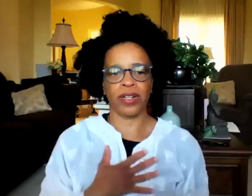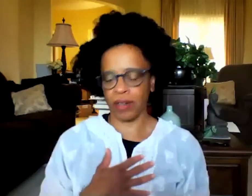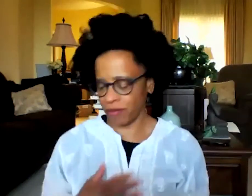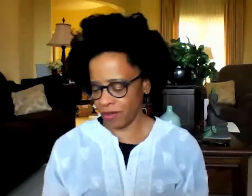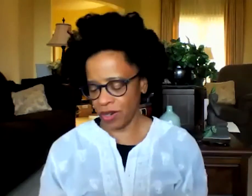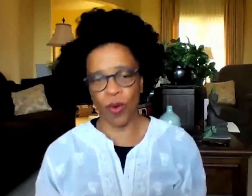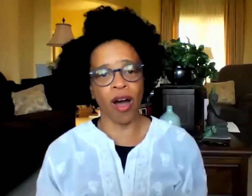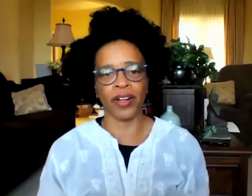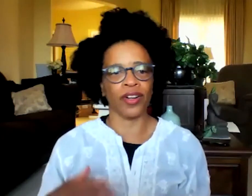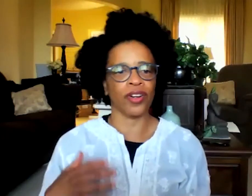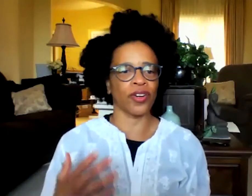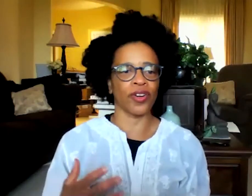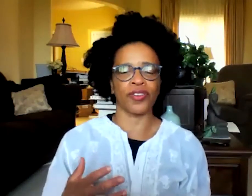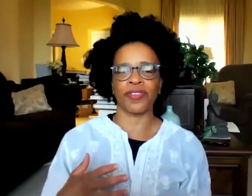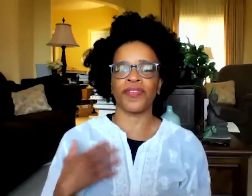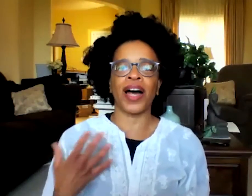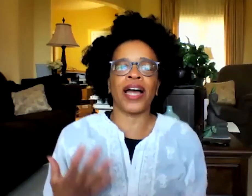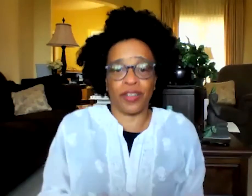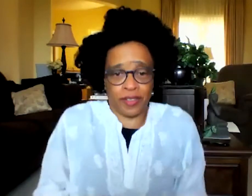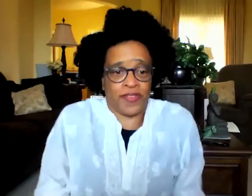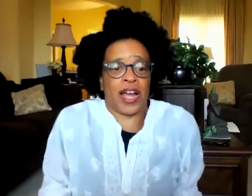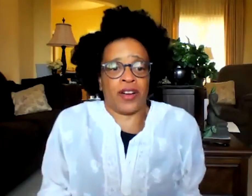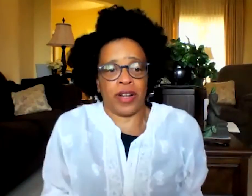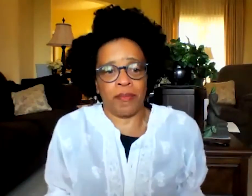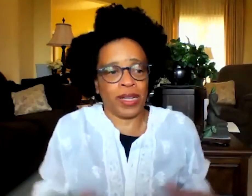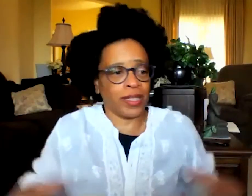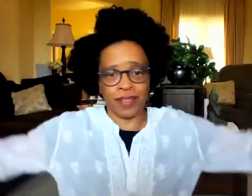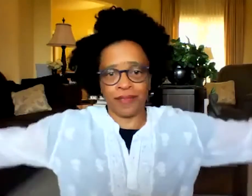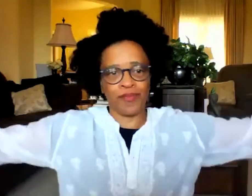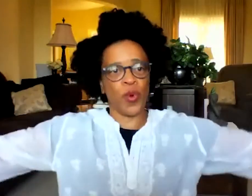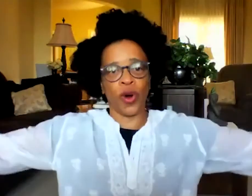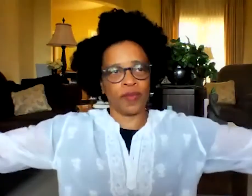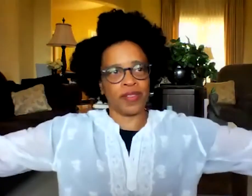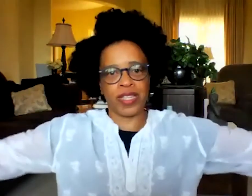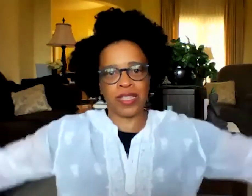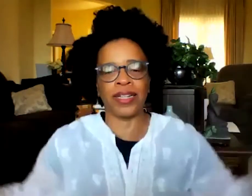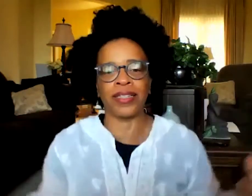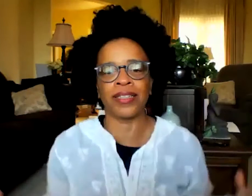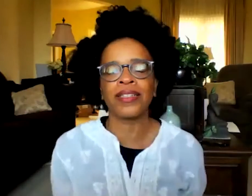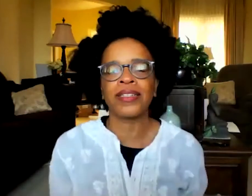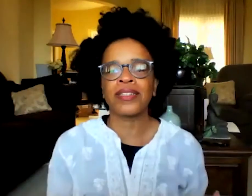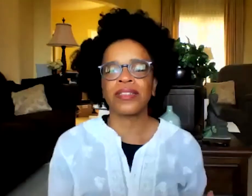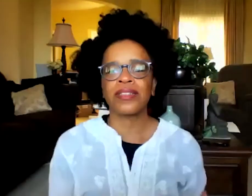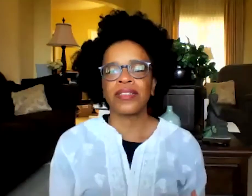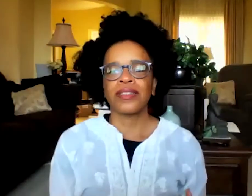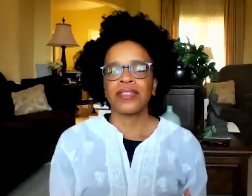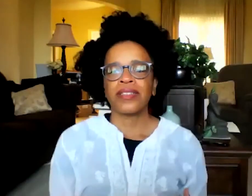support of water, earth, fire, the fire in our belly, the warmth of the sun.